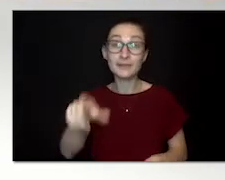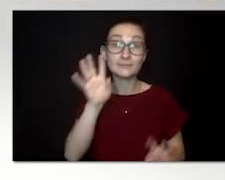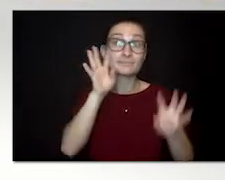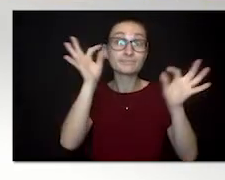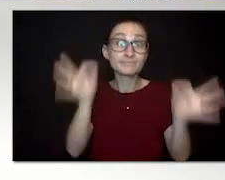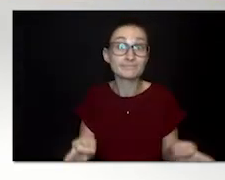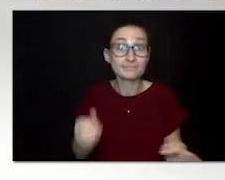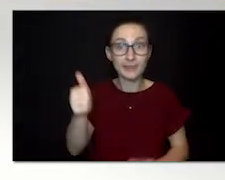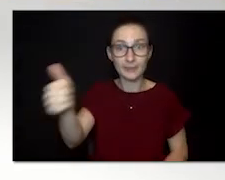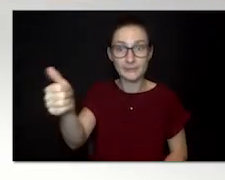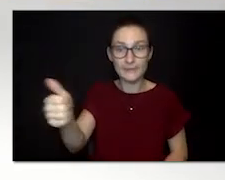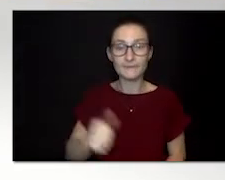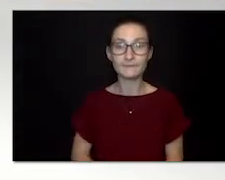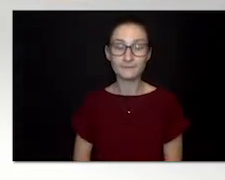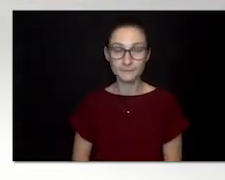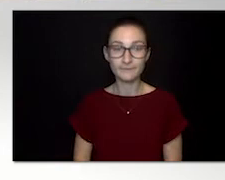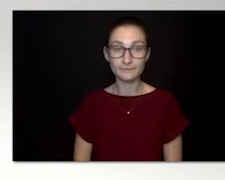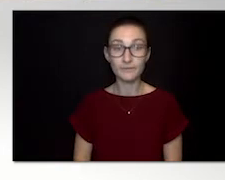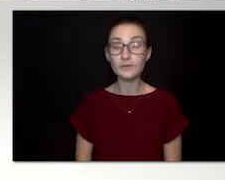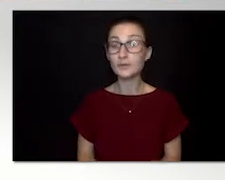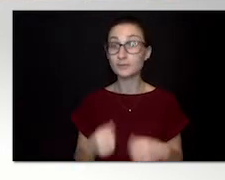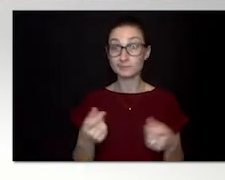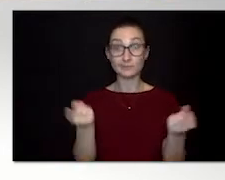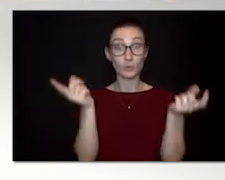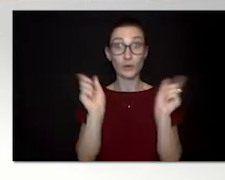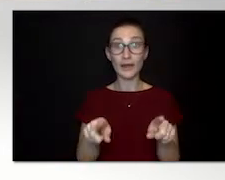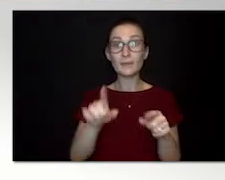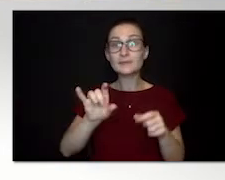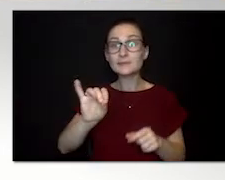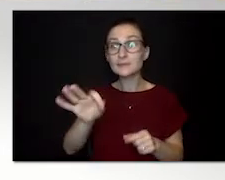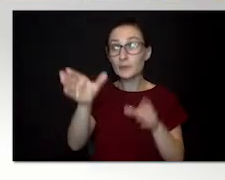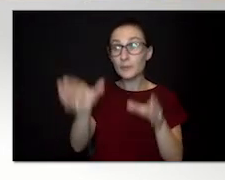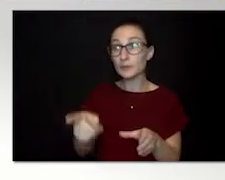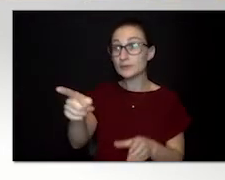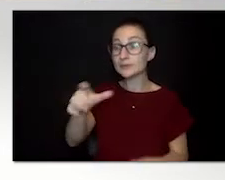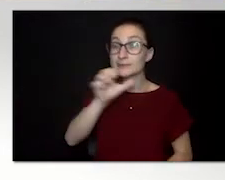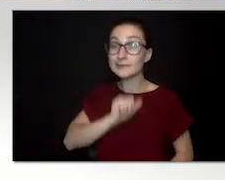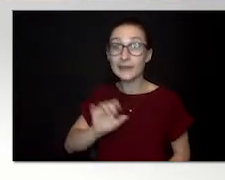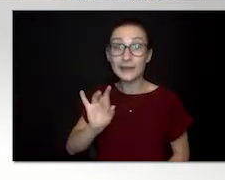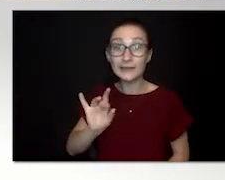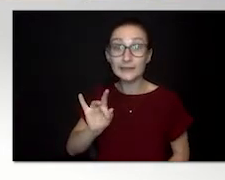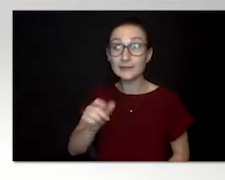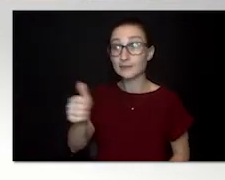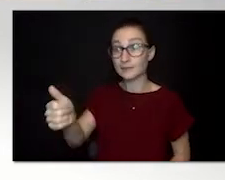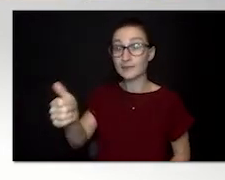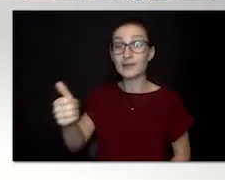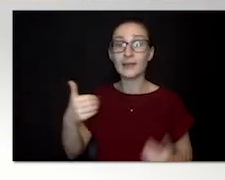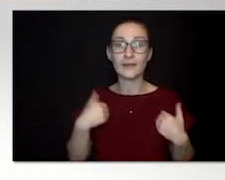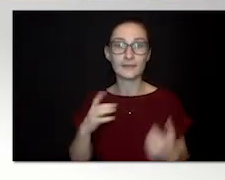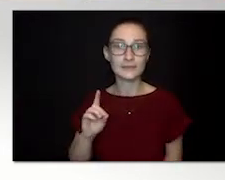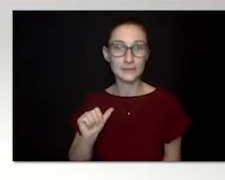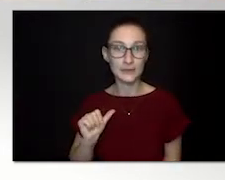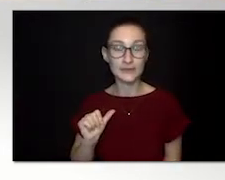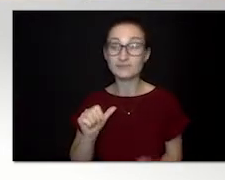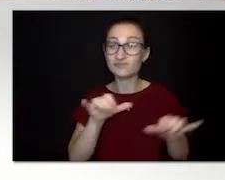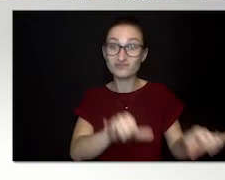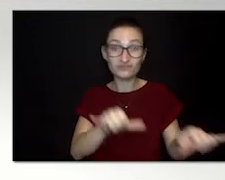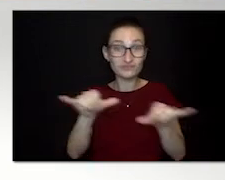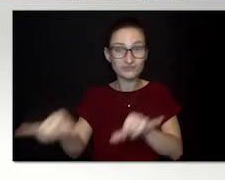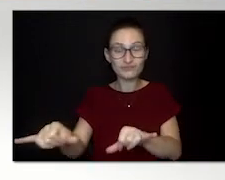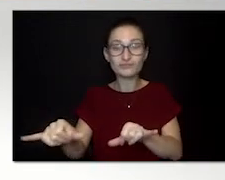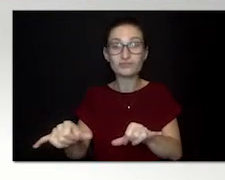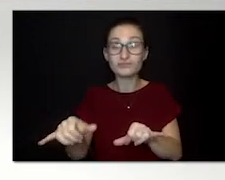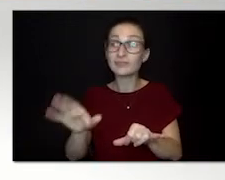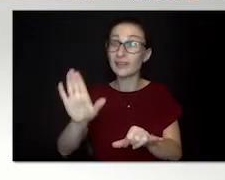indifferent. So what happens when someone who has special needs turns 18? Unfortunately, the same thing. They are in charge